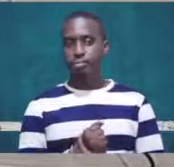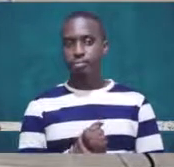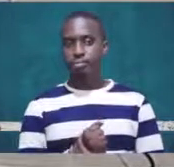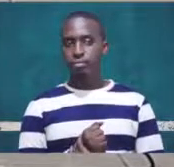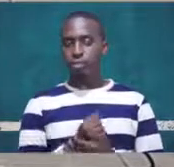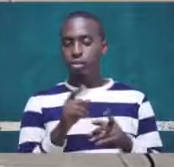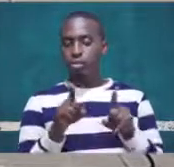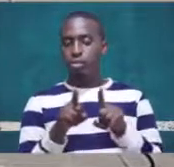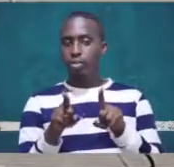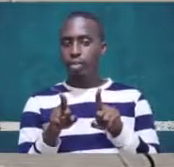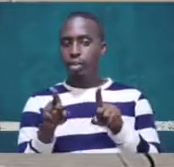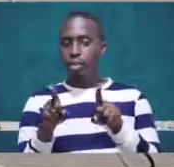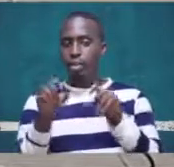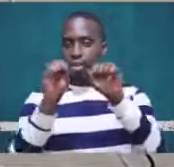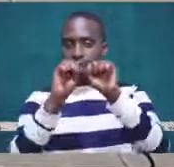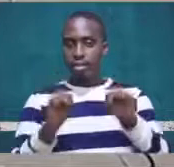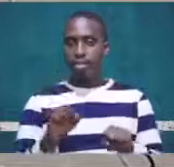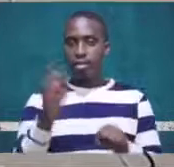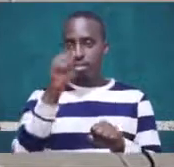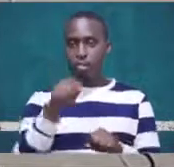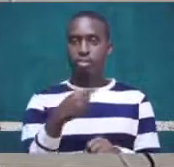a standard integral. This is a half